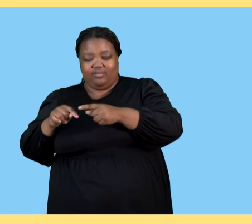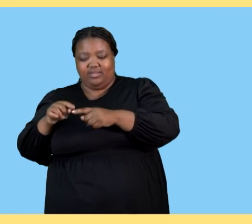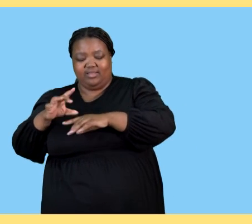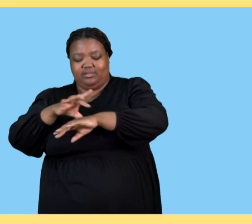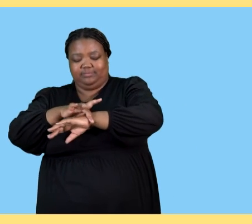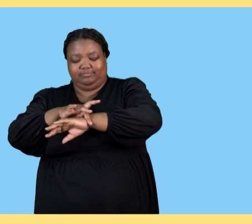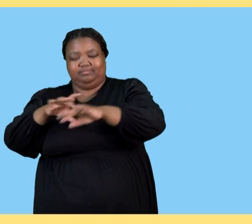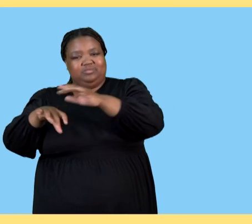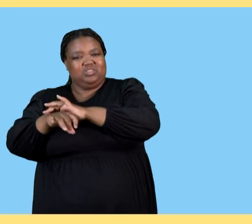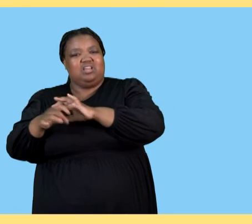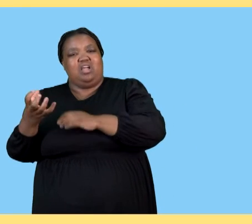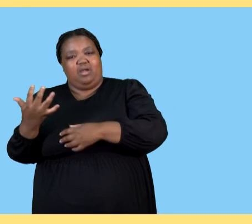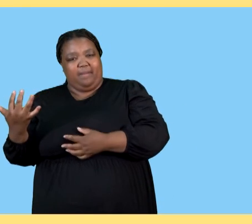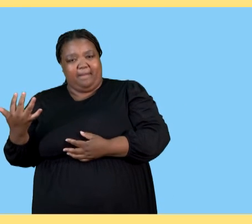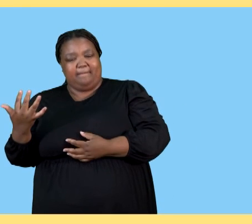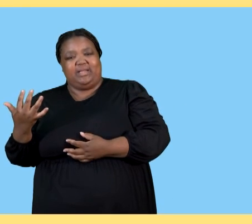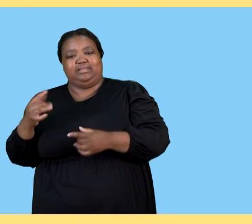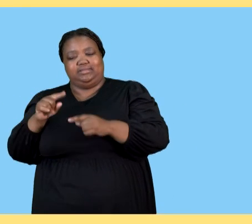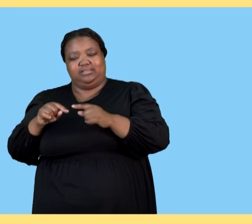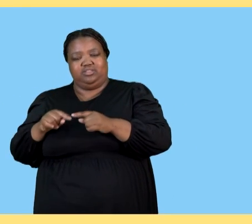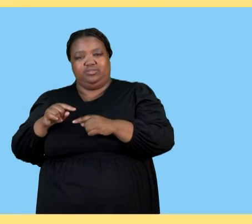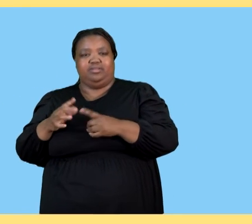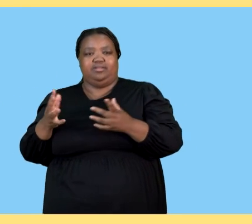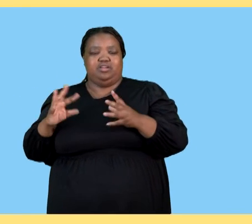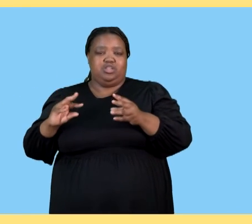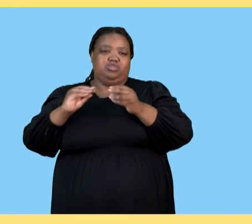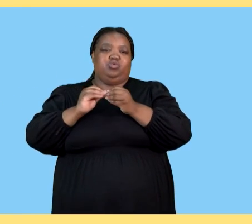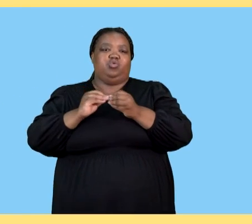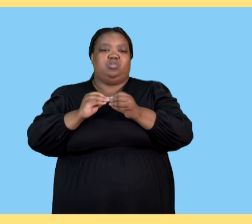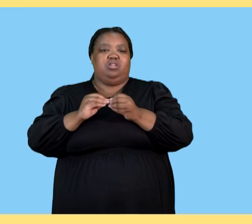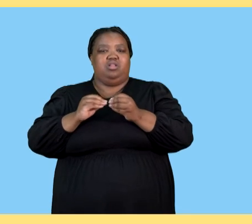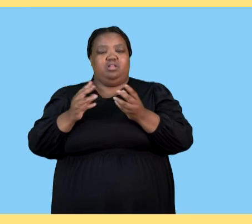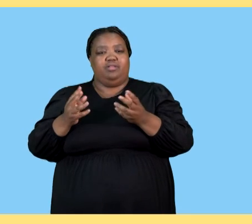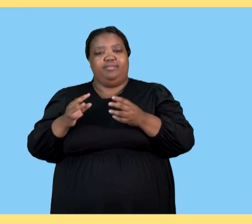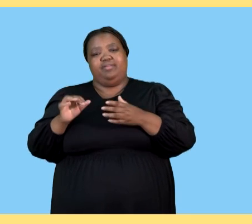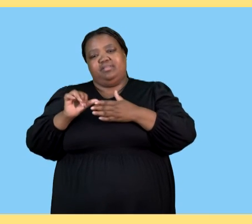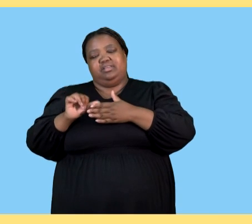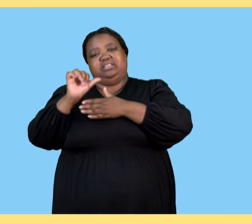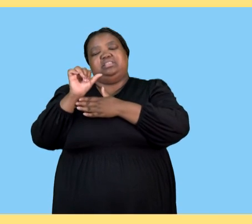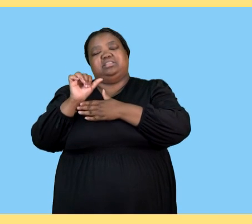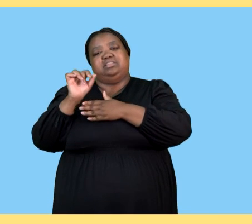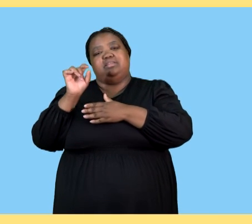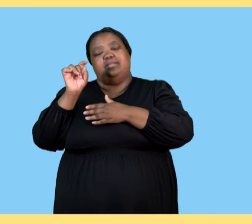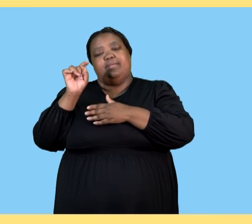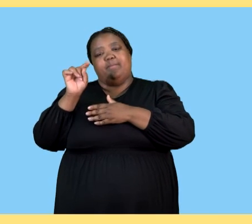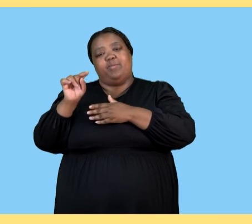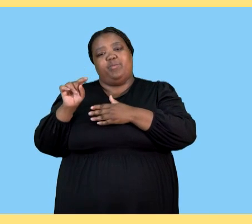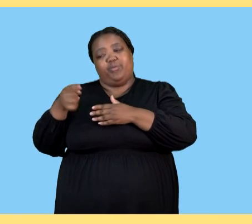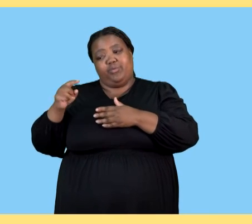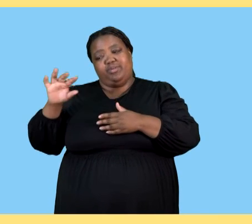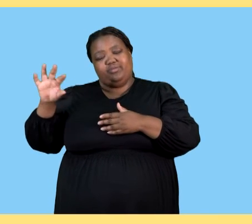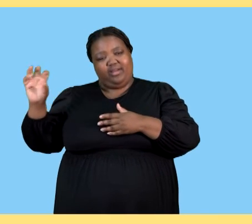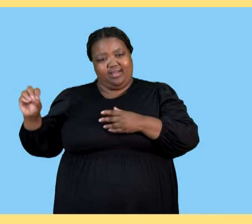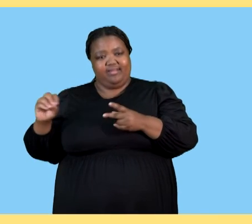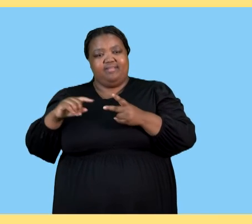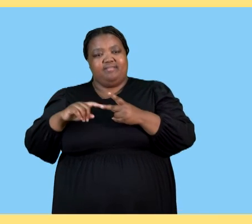number of units produced. That is what we did. The total fixed cost, 16.5. Then